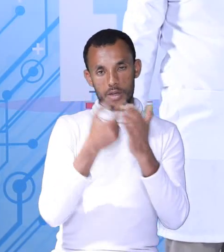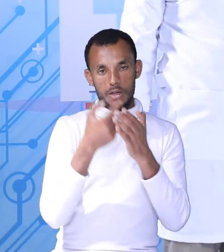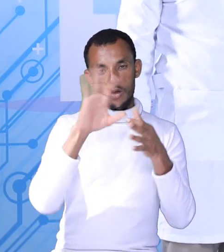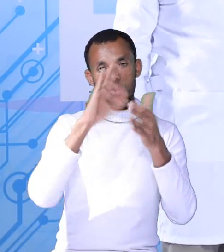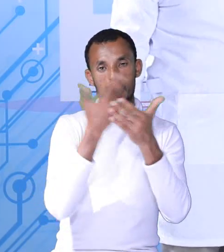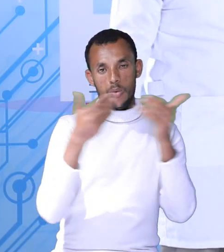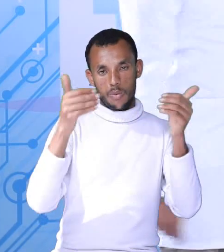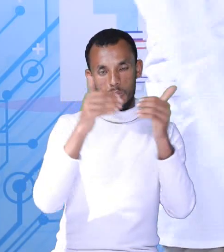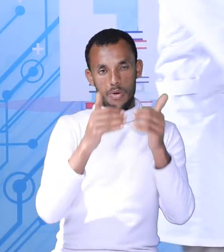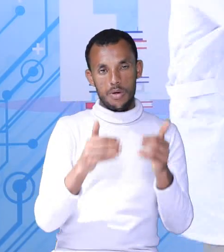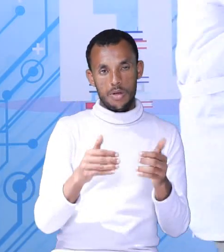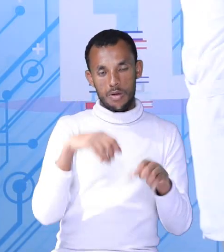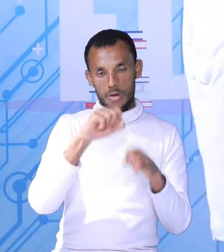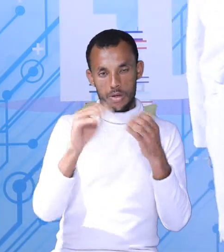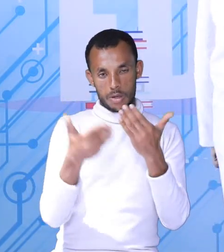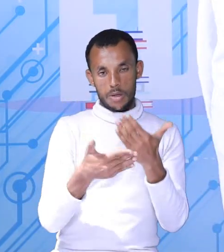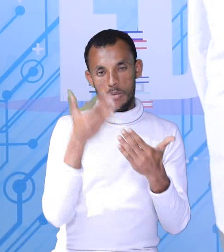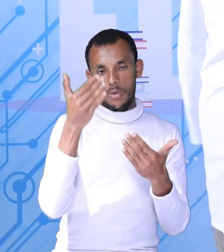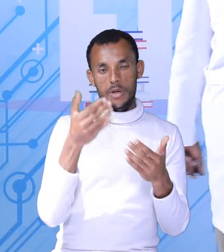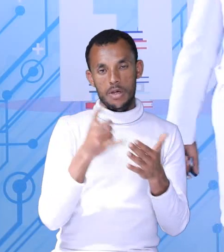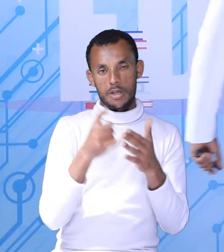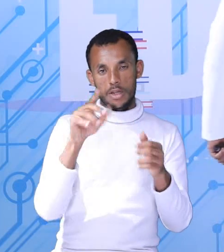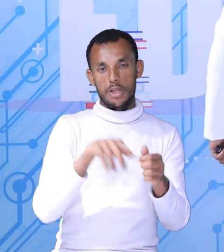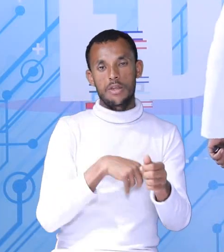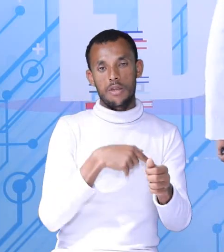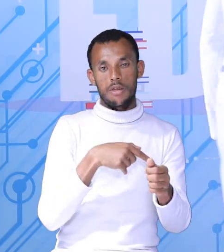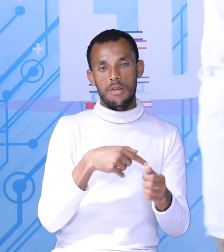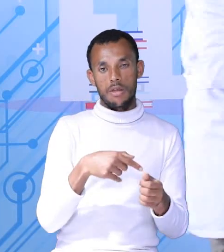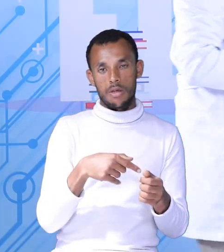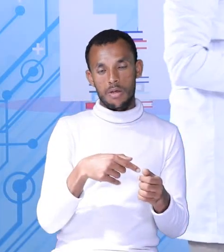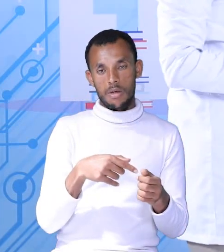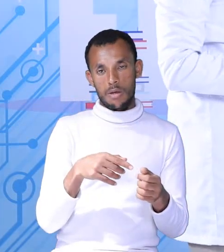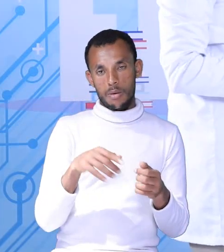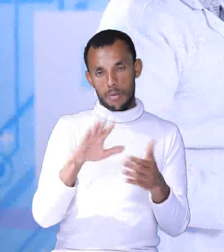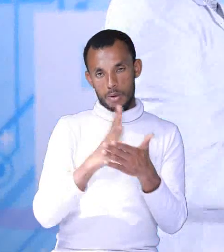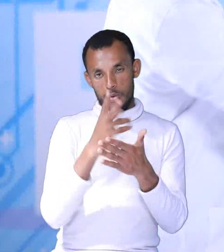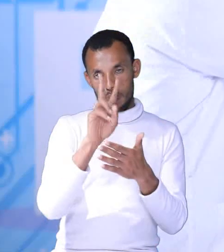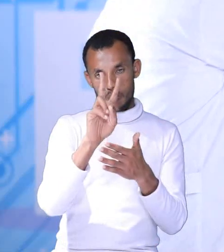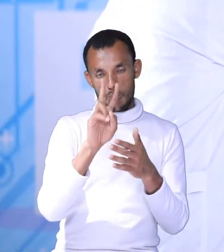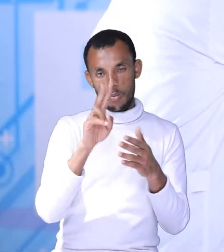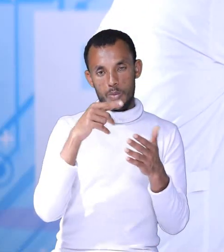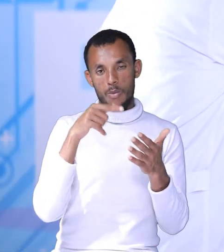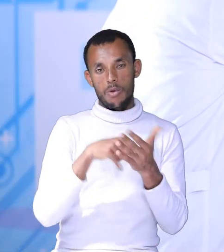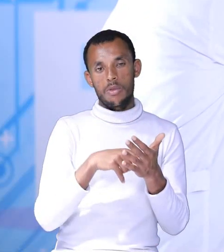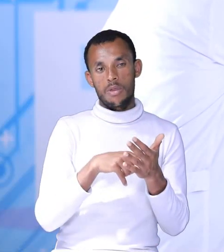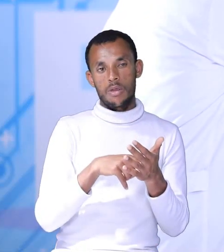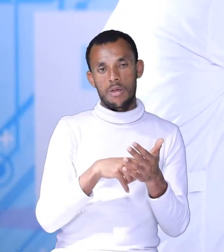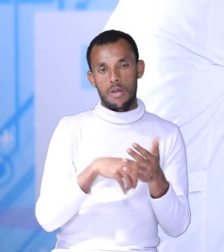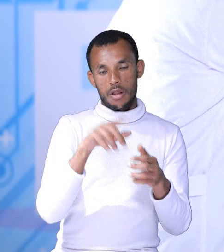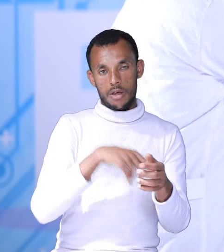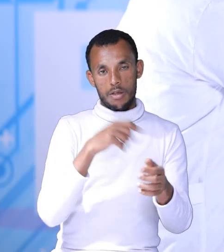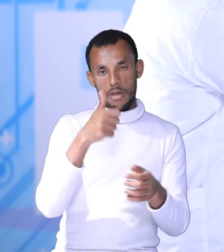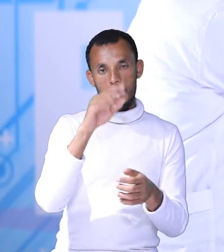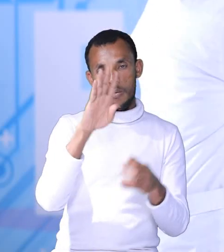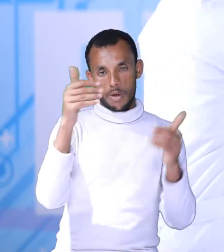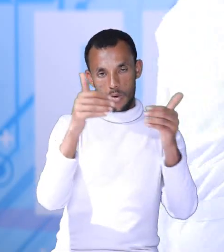equation. So simply, it is a distance between the 2 points A and B, assume it is some length AB.